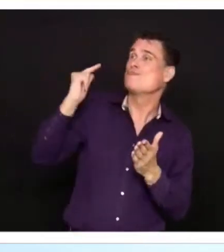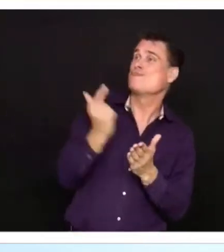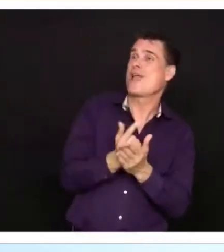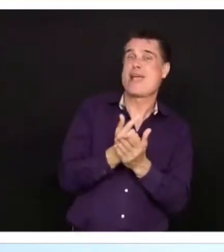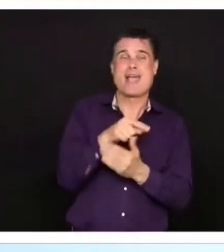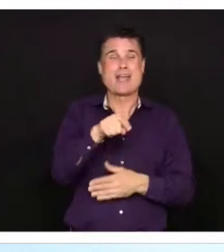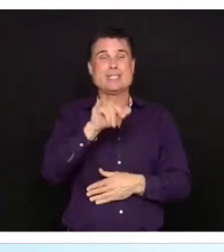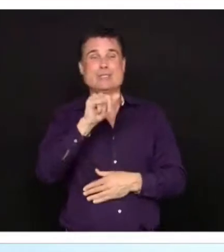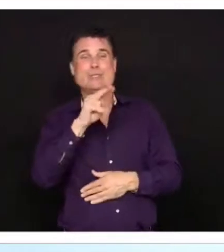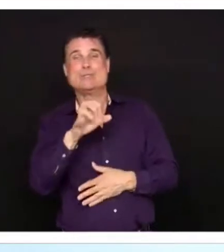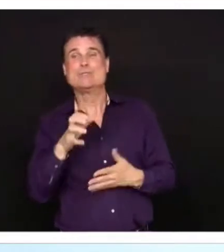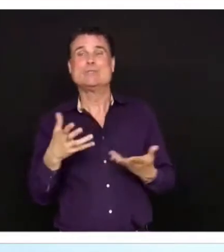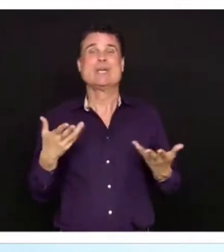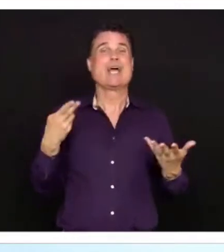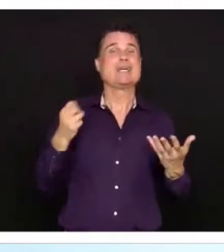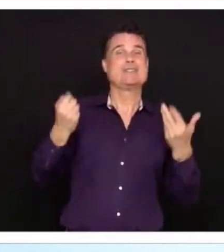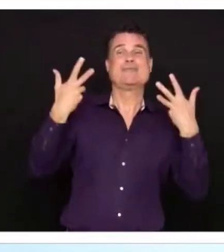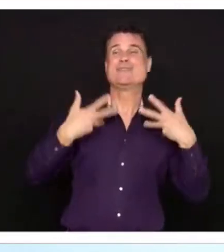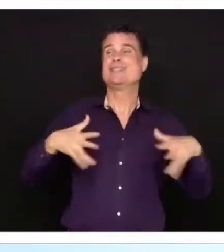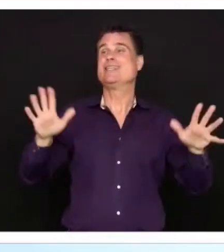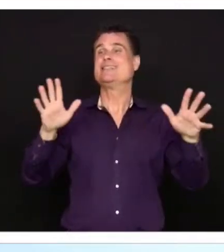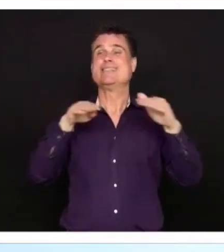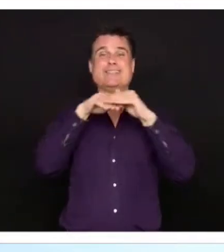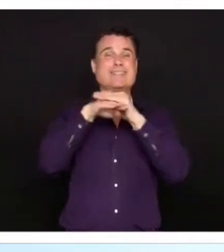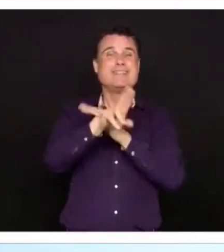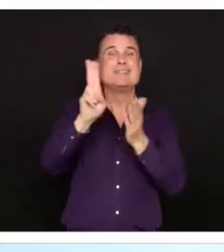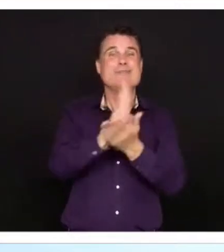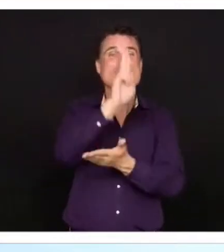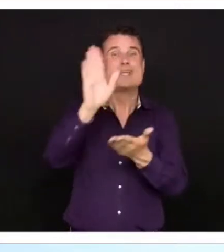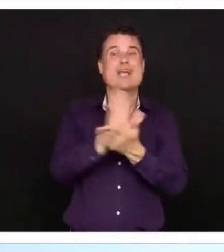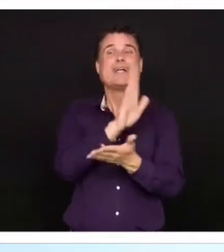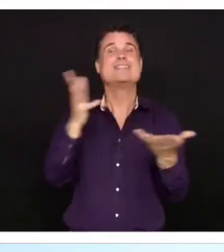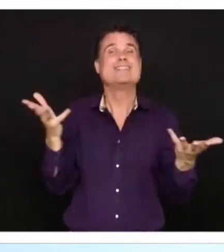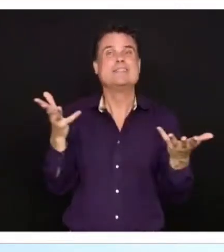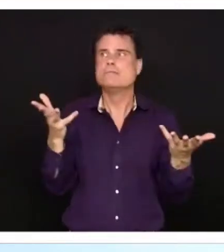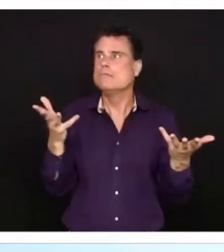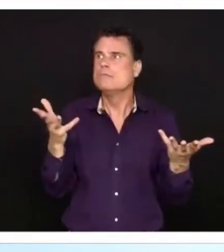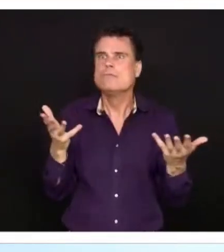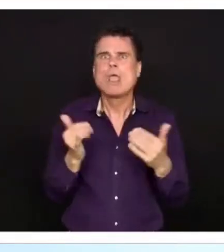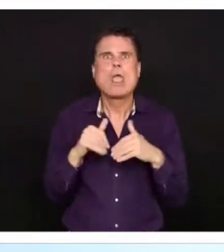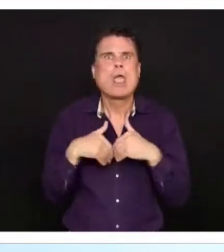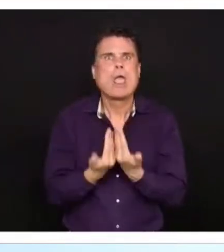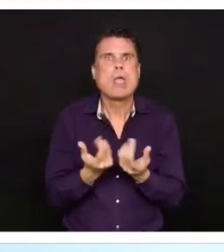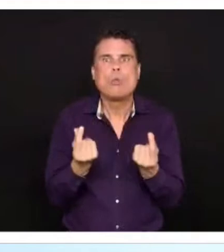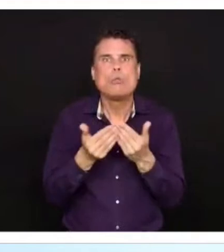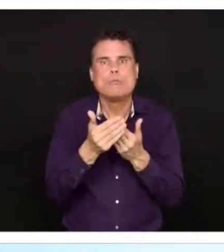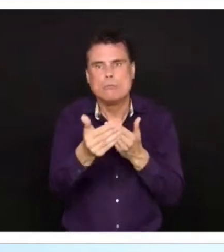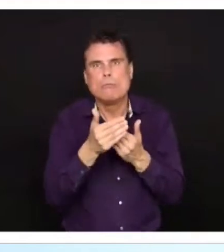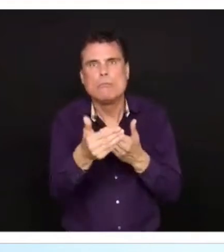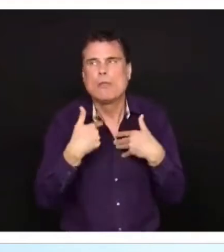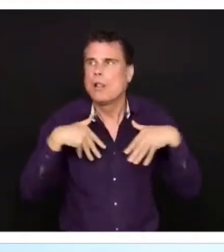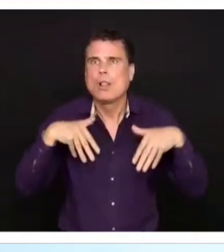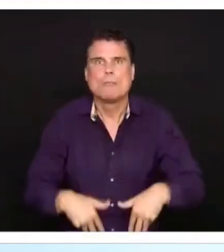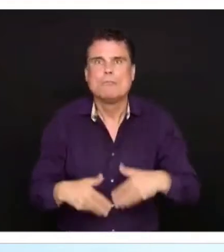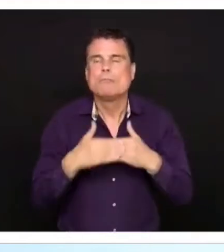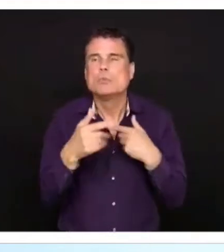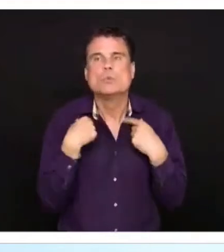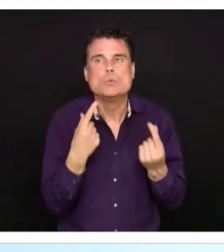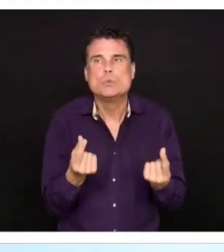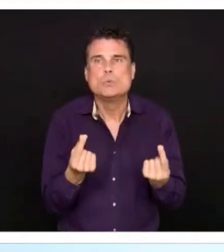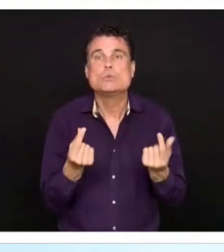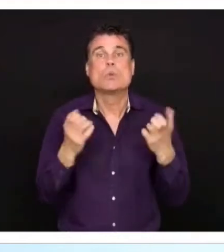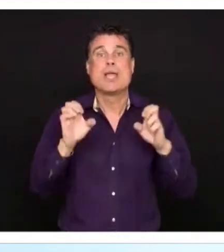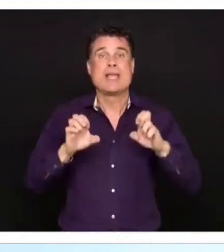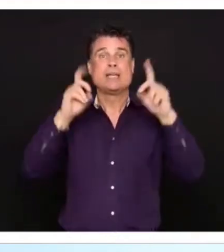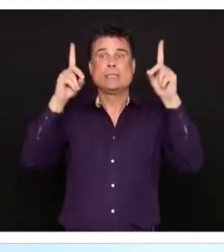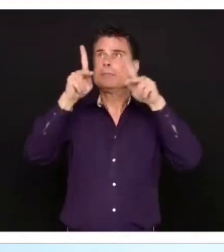into out of high school, and it will be done in a way that's different, but it'll be done in a thoughtful way that supports the young people